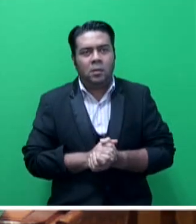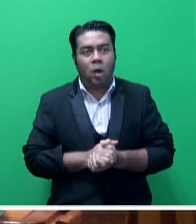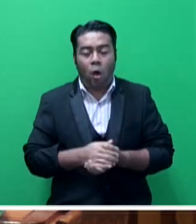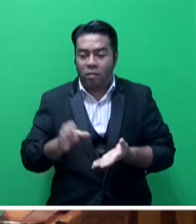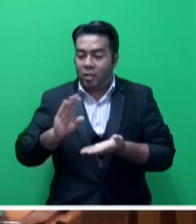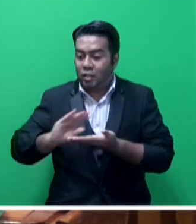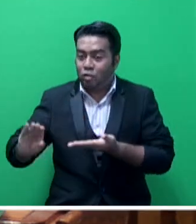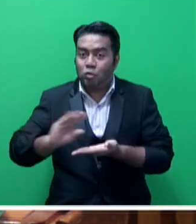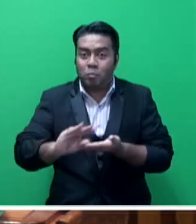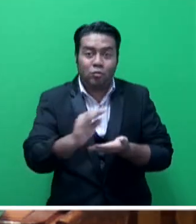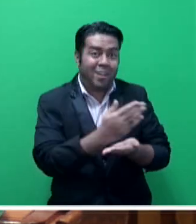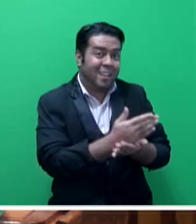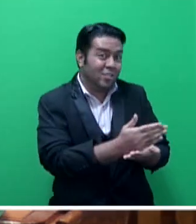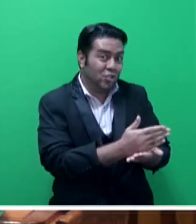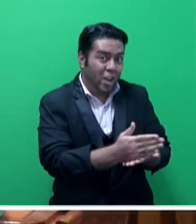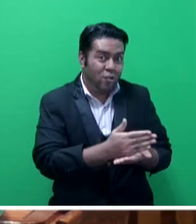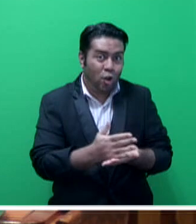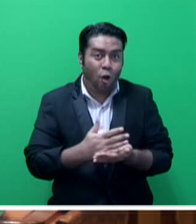distribution of relief supplies